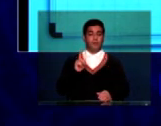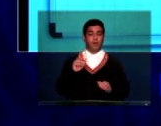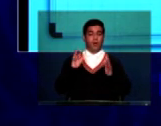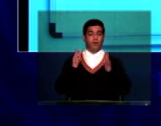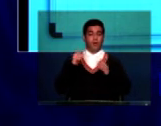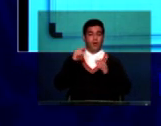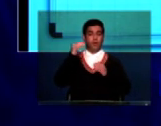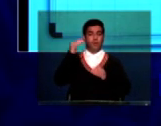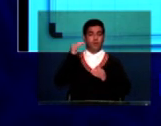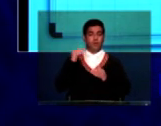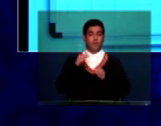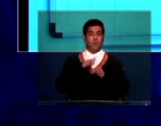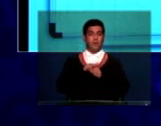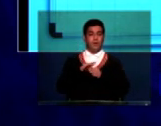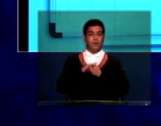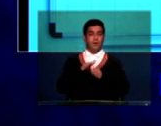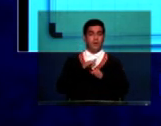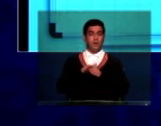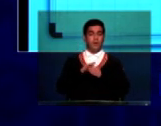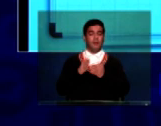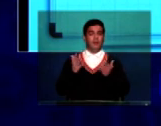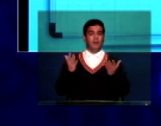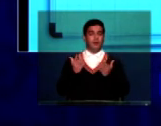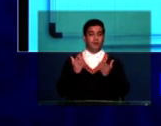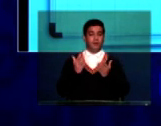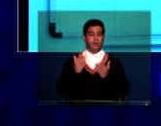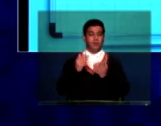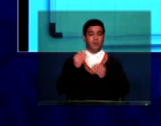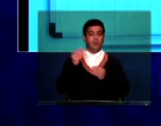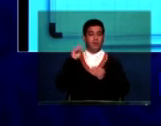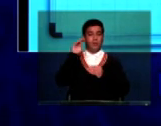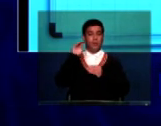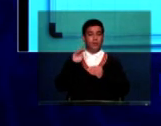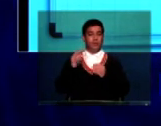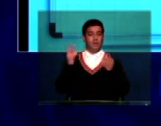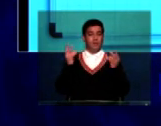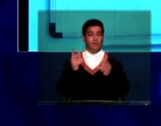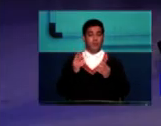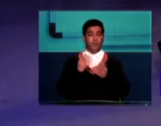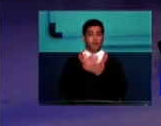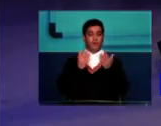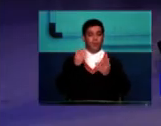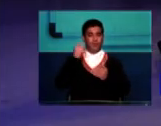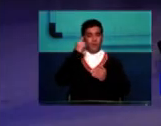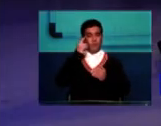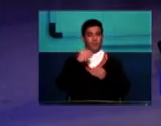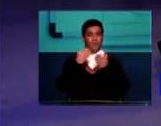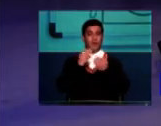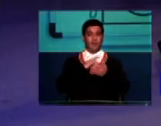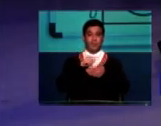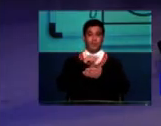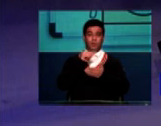Hodisalar ustida bajariladigan amallar qay tarzda tasvirlanishi mumkin? O'ylaymanki, berilgan